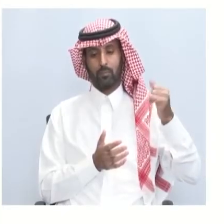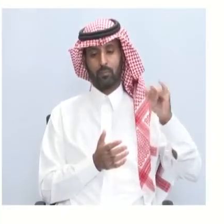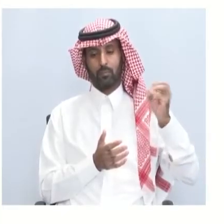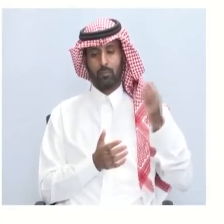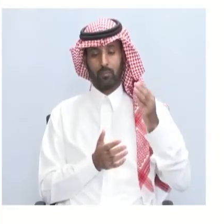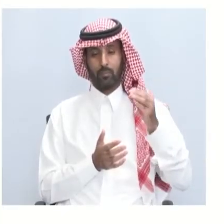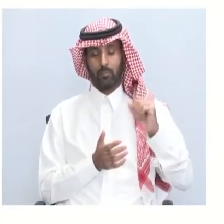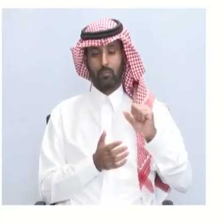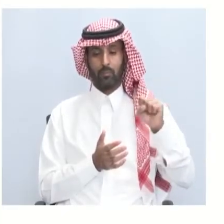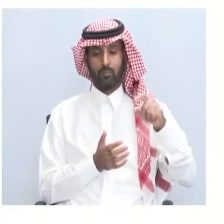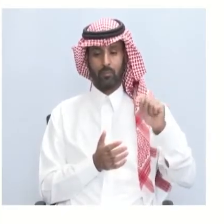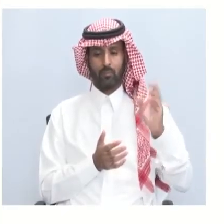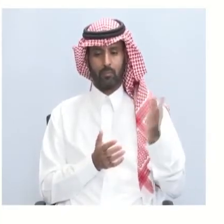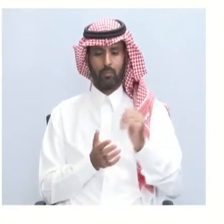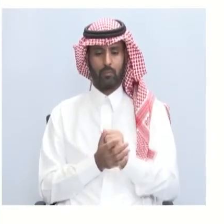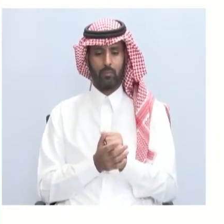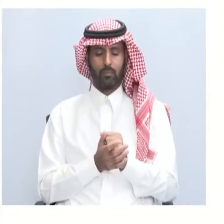S-T-A-N-T-N-O-S-C-E-S-T. Again,